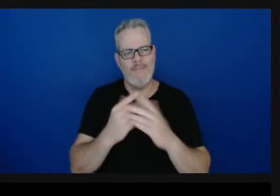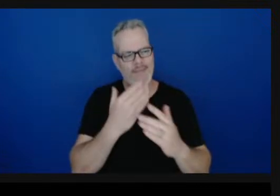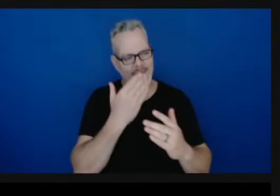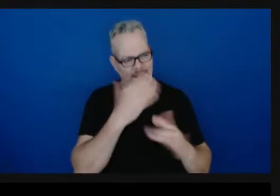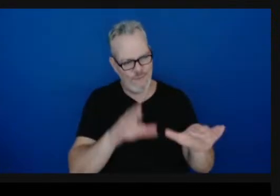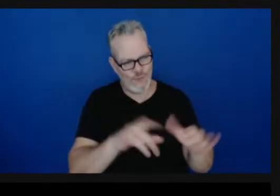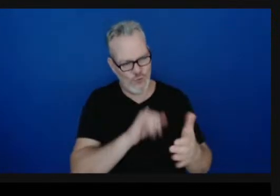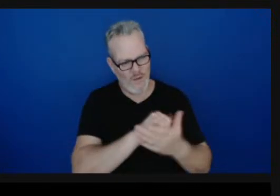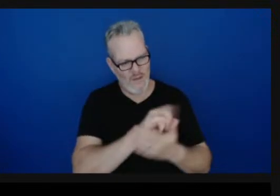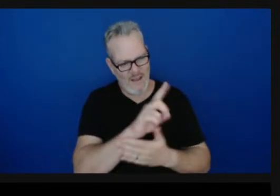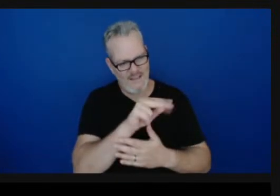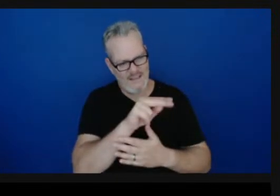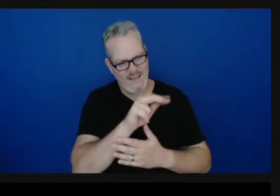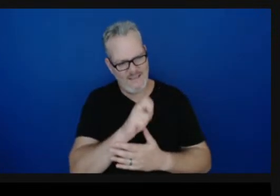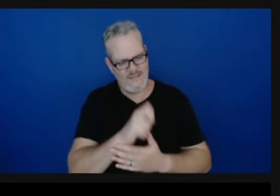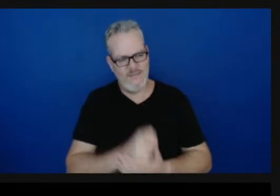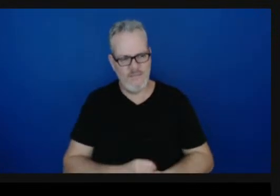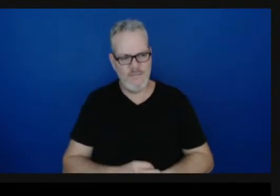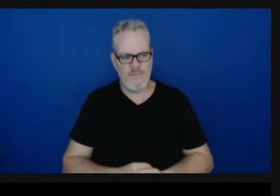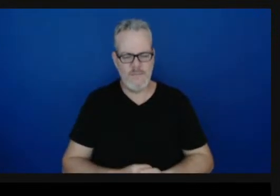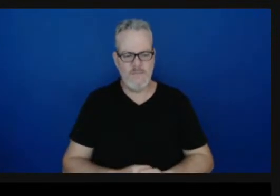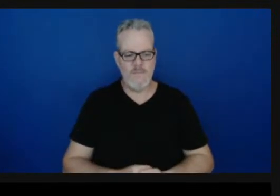Dane.